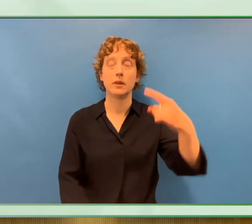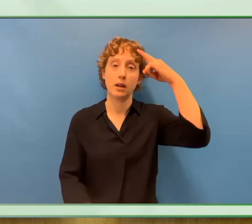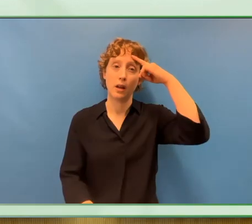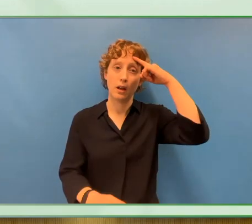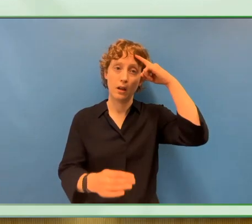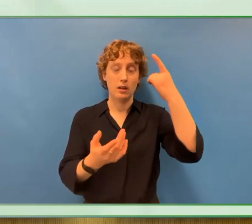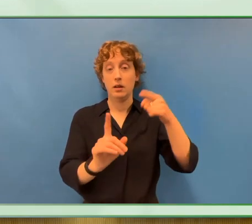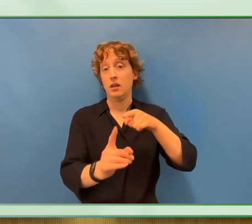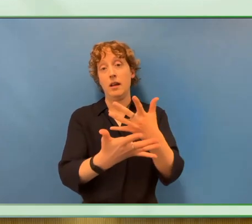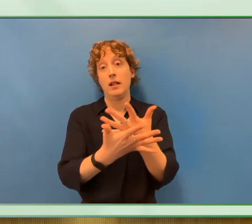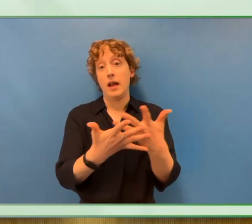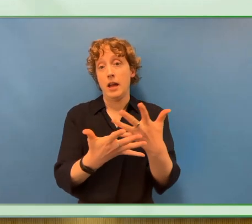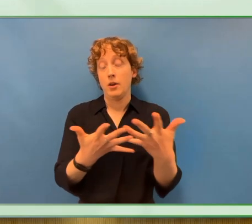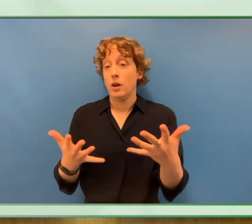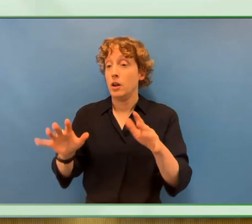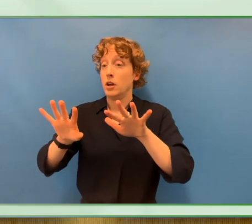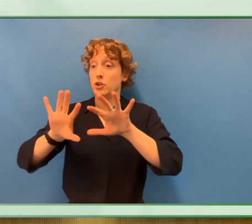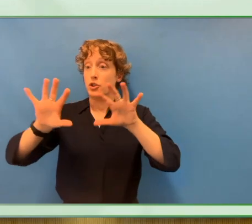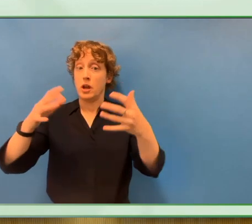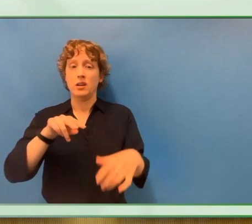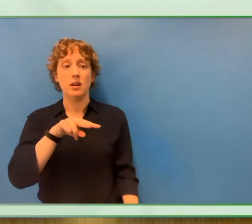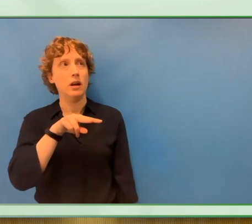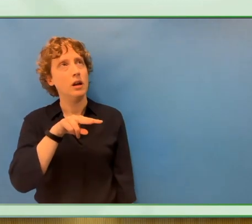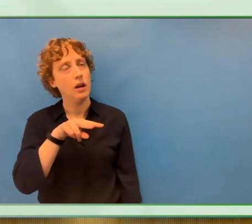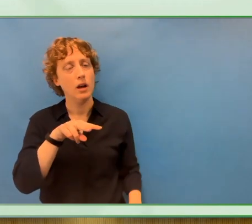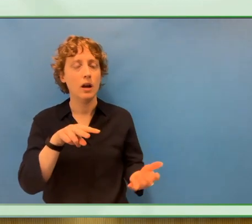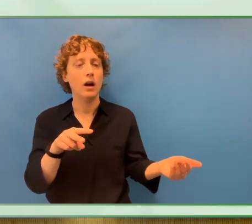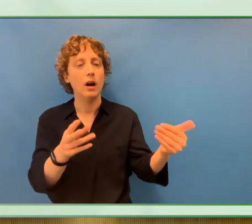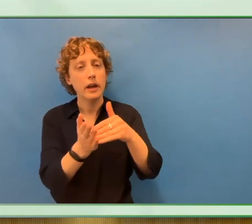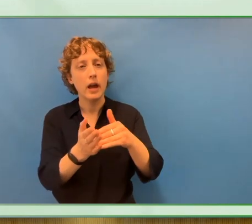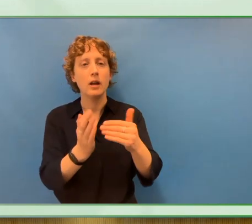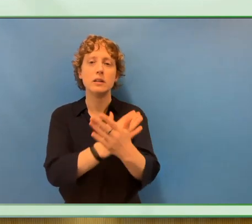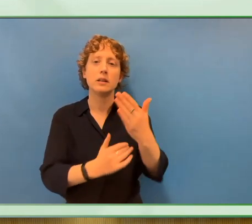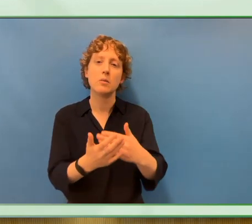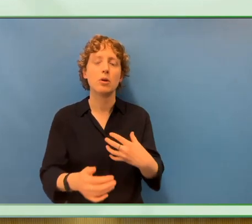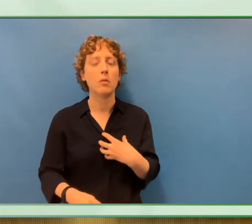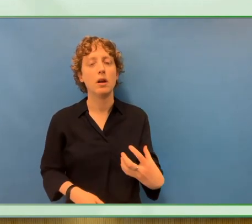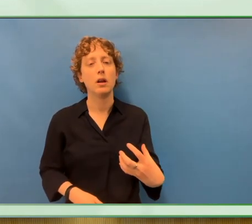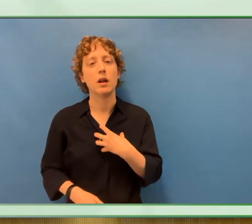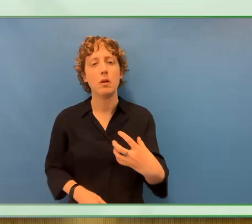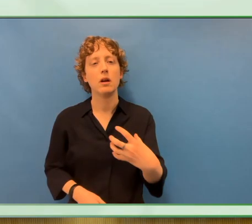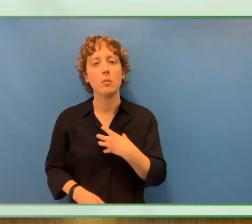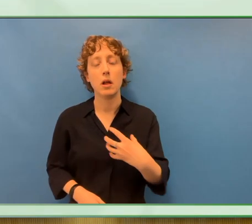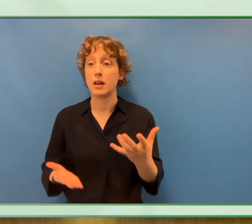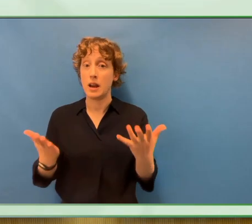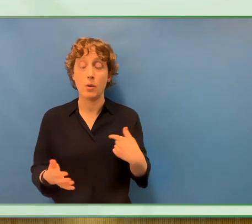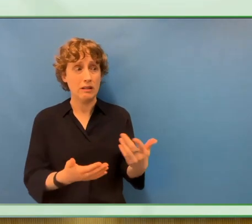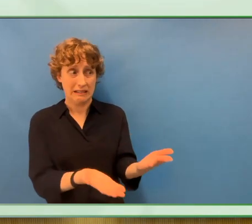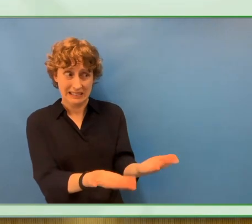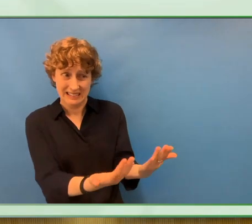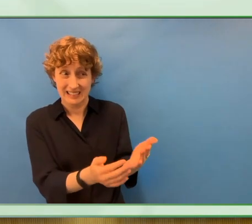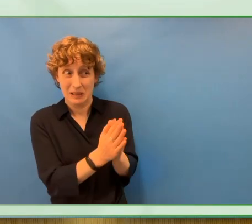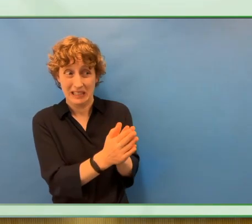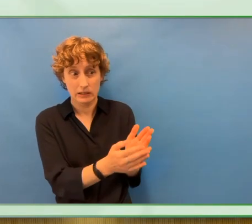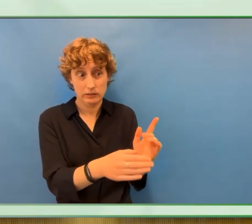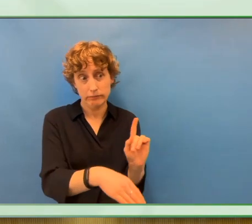complainers, and now we're asking them to be literal complainers without doing any of the unpicking of the stigma and the ableism,